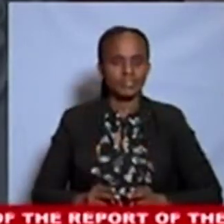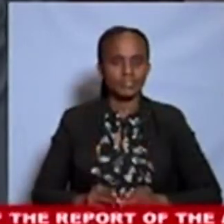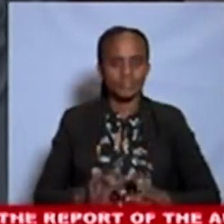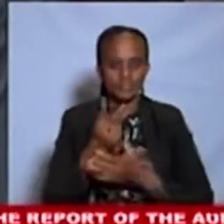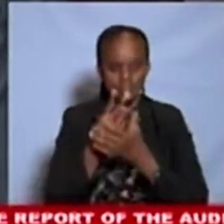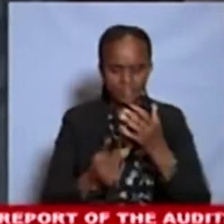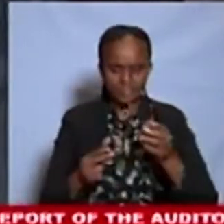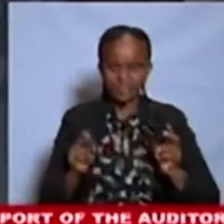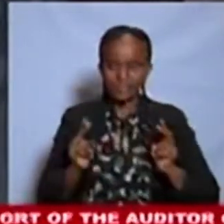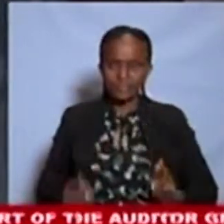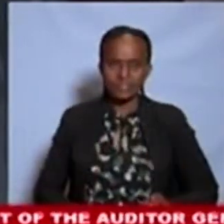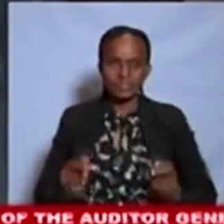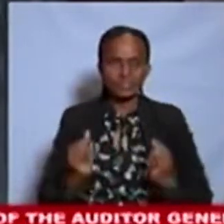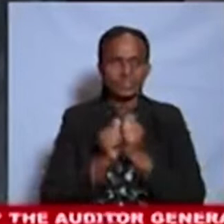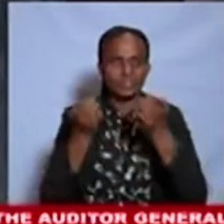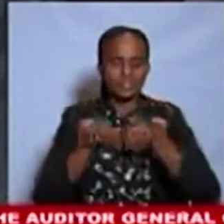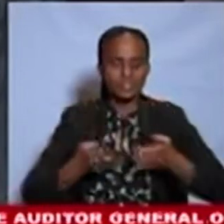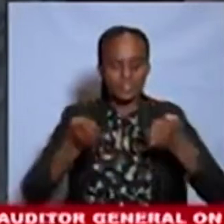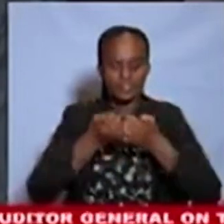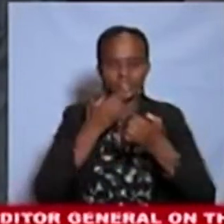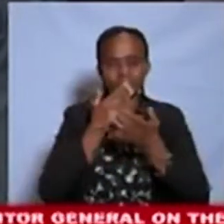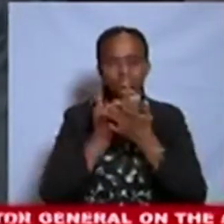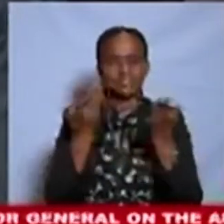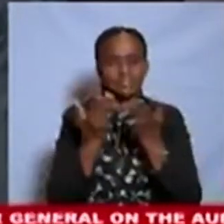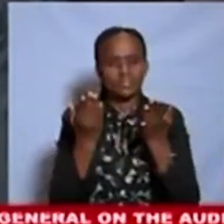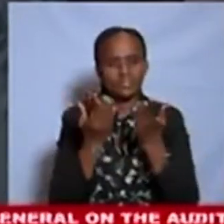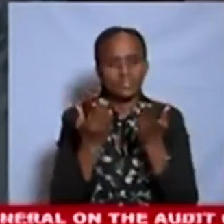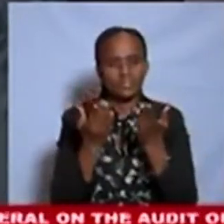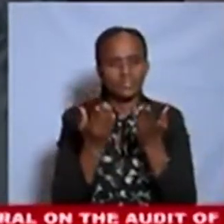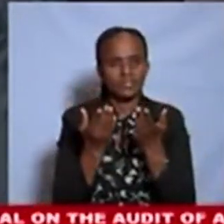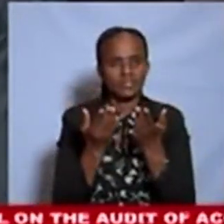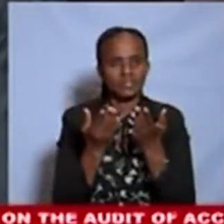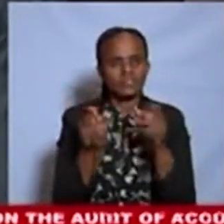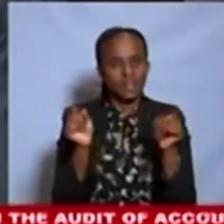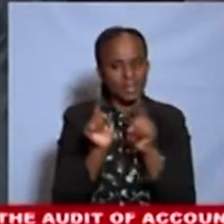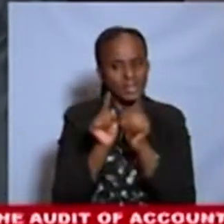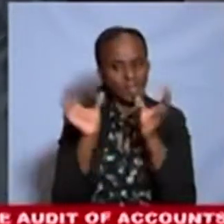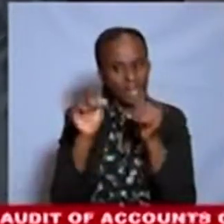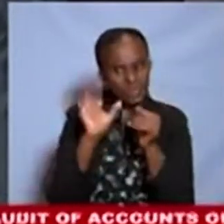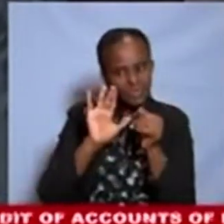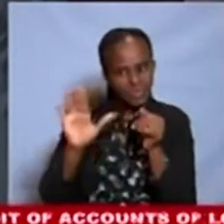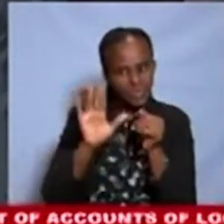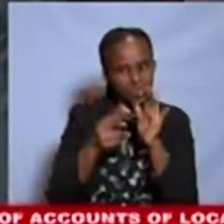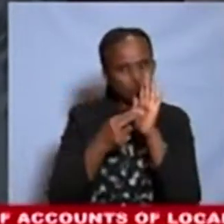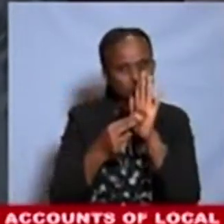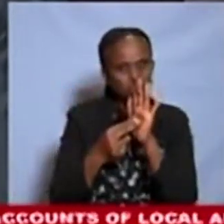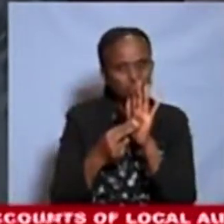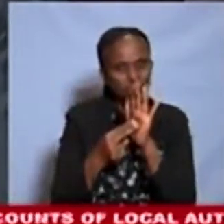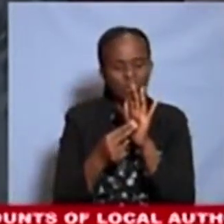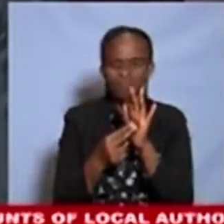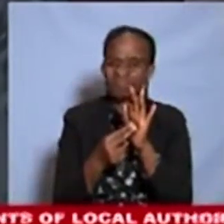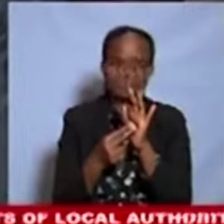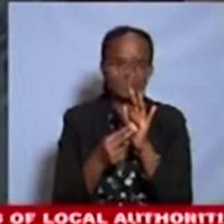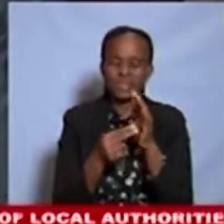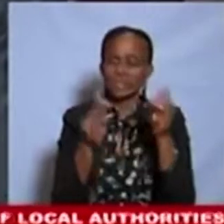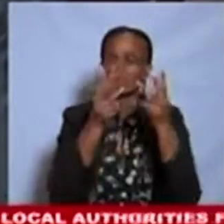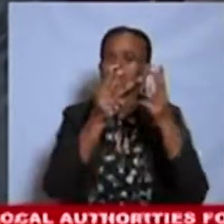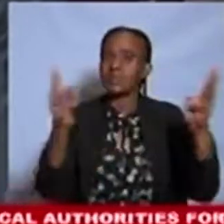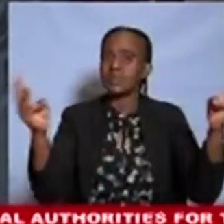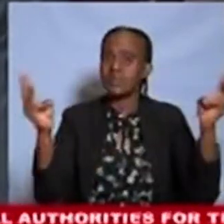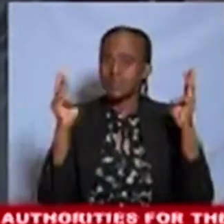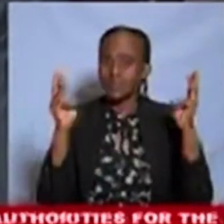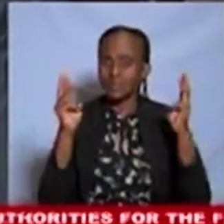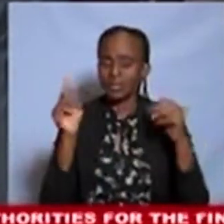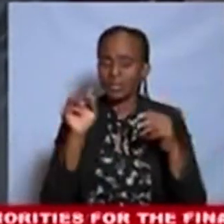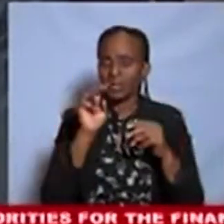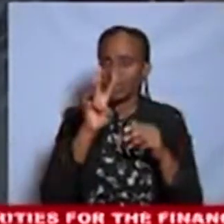the human beings and the environment. The aspect. The council's reputation. Yes. Yeah. The aspect of fencing it,